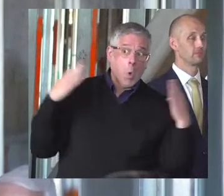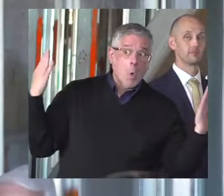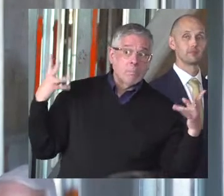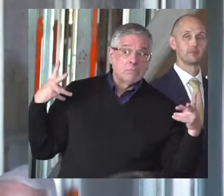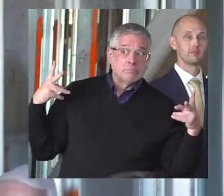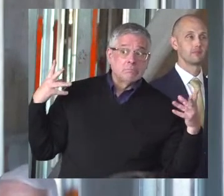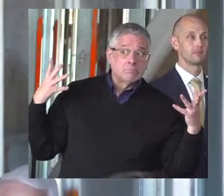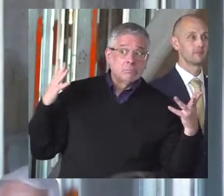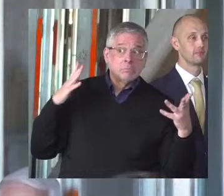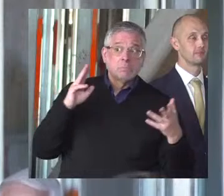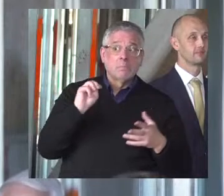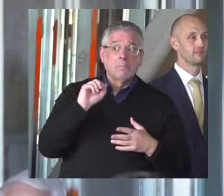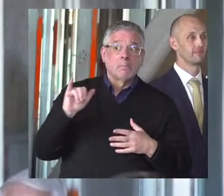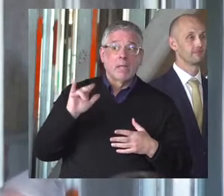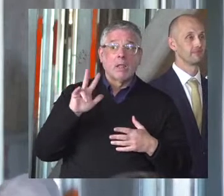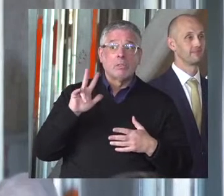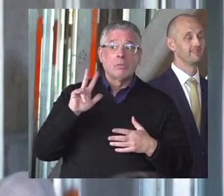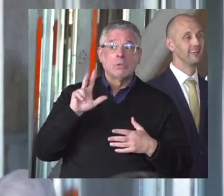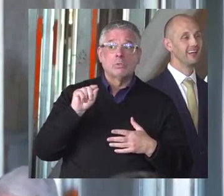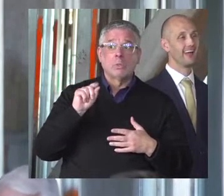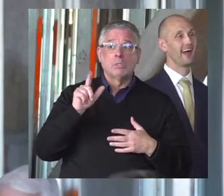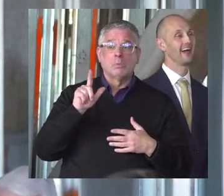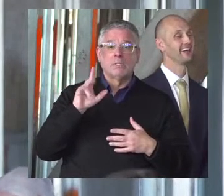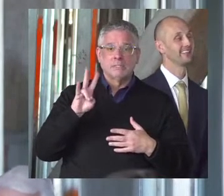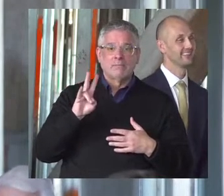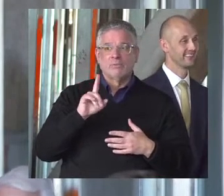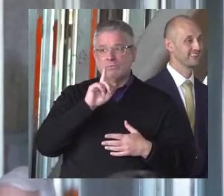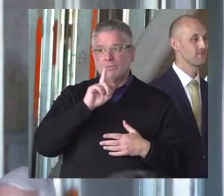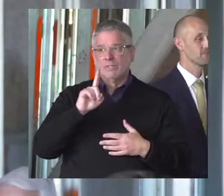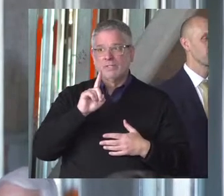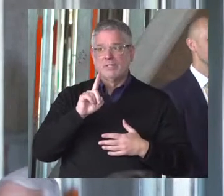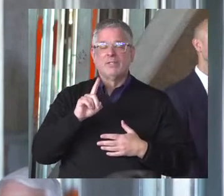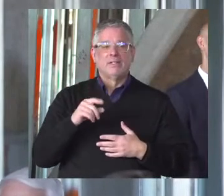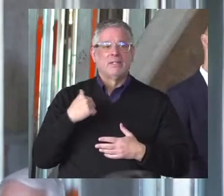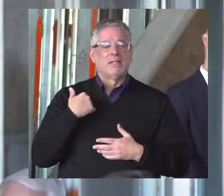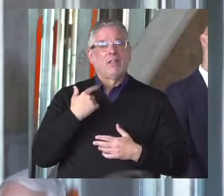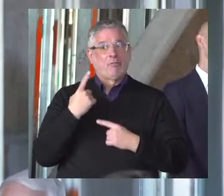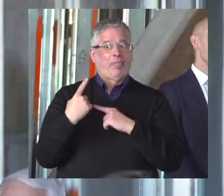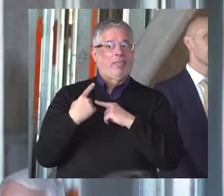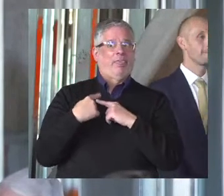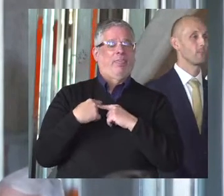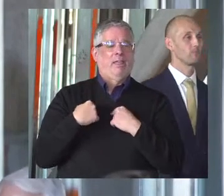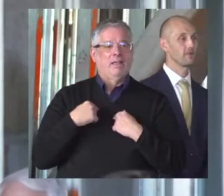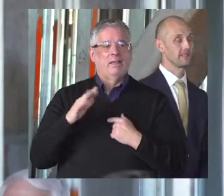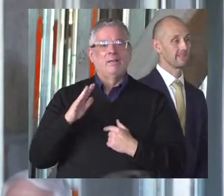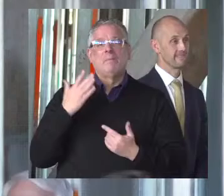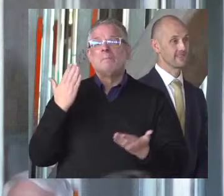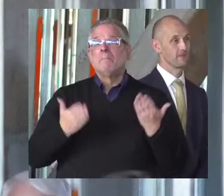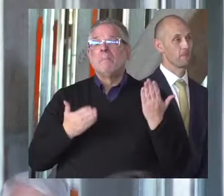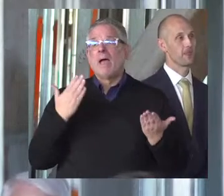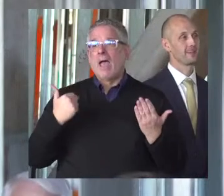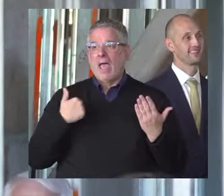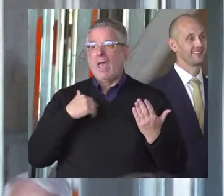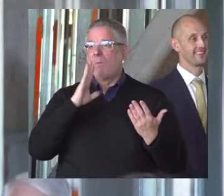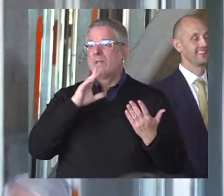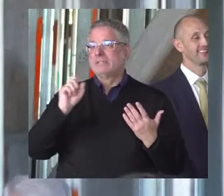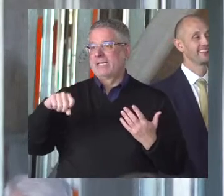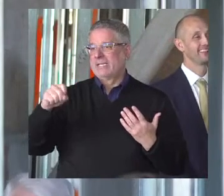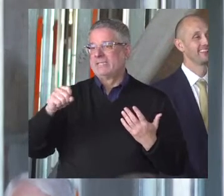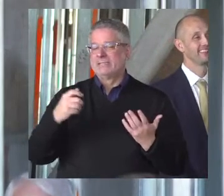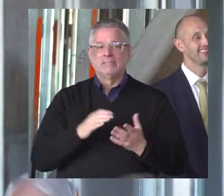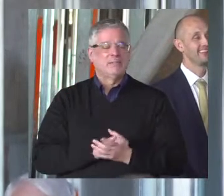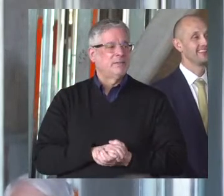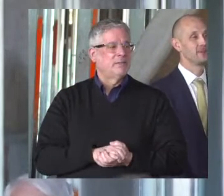from now is May 3rd, 2027. I Googled it. Oh, really holding us to account. Am I termed out by that time? I'll say yes. It won't